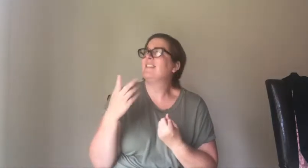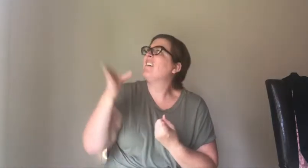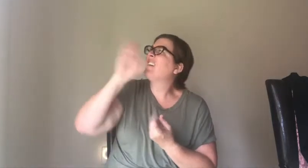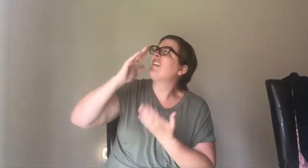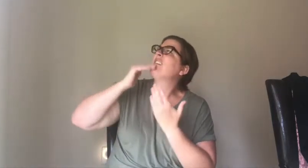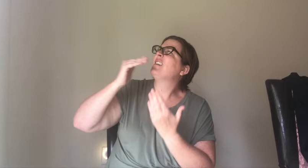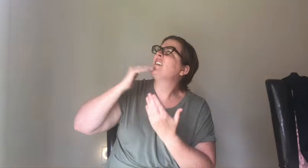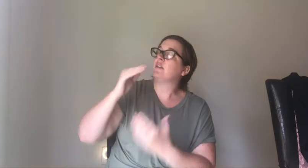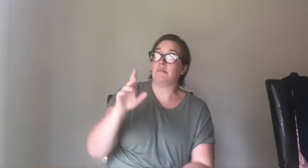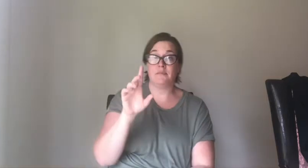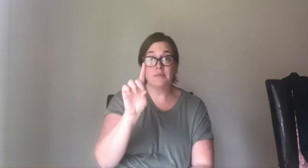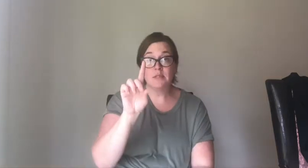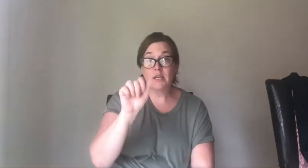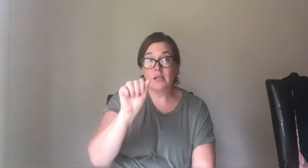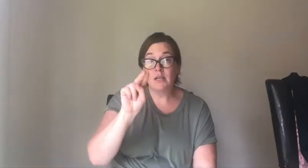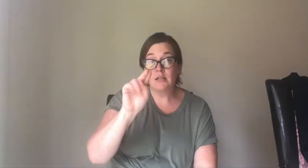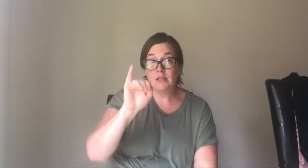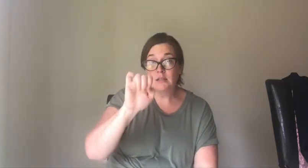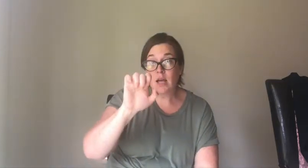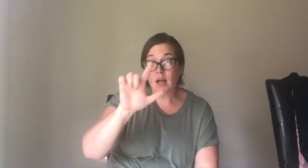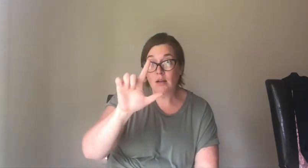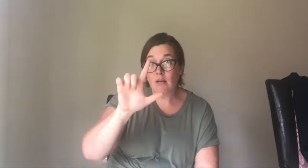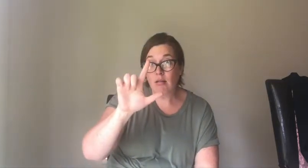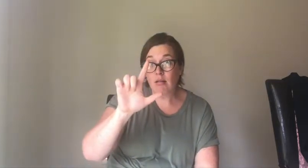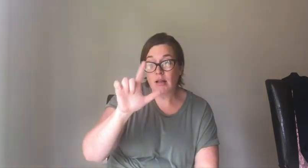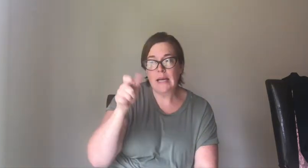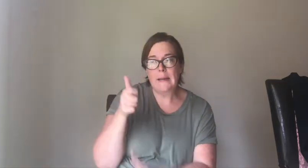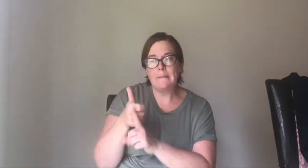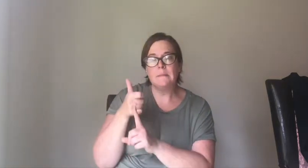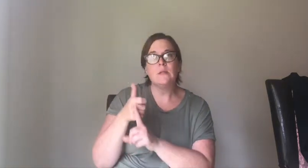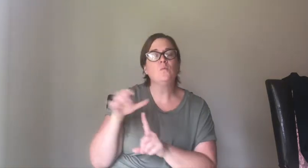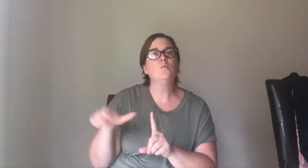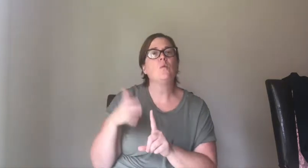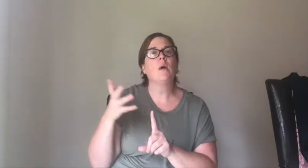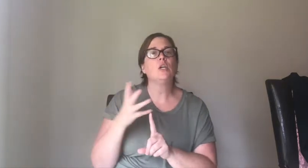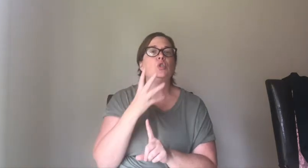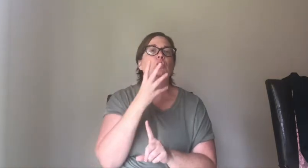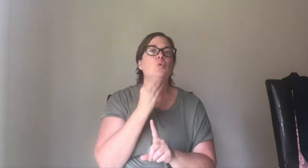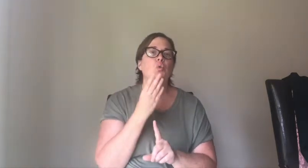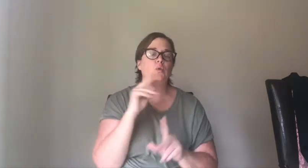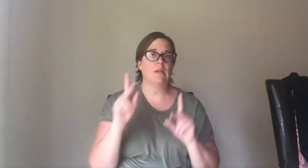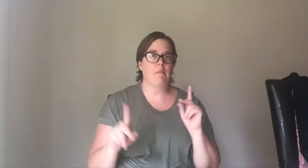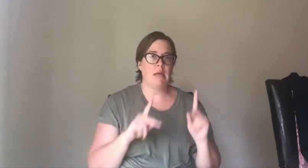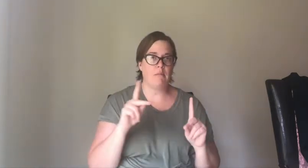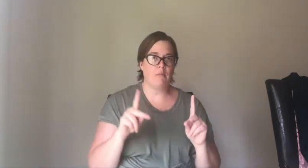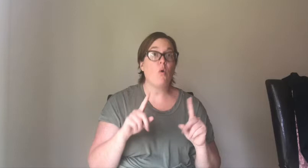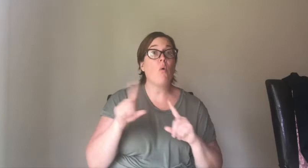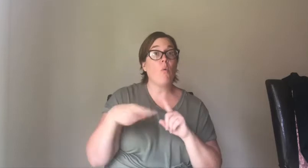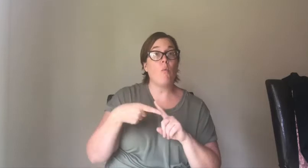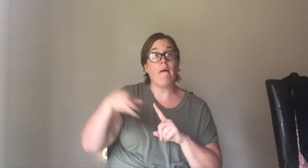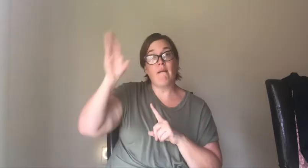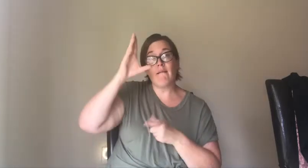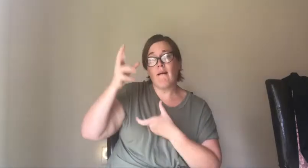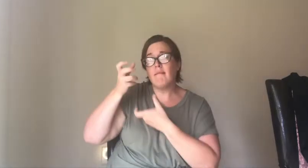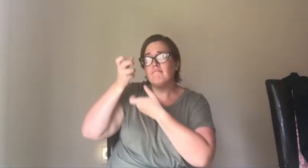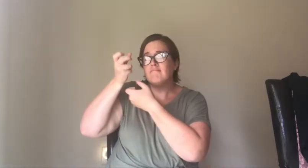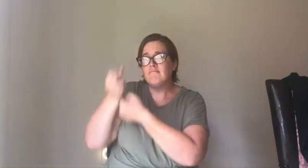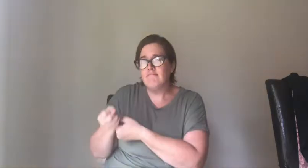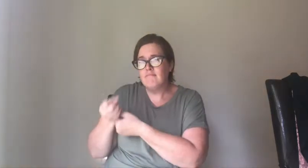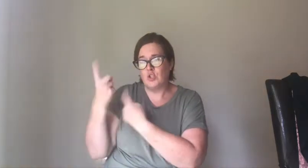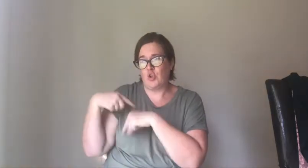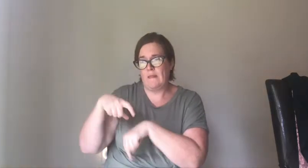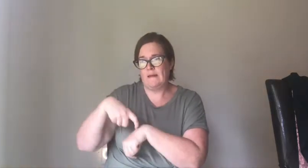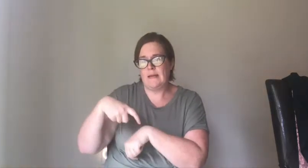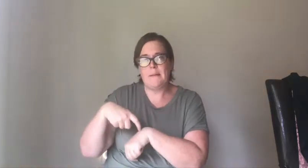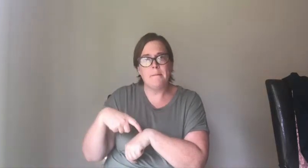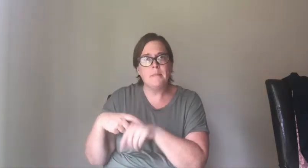he went home and he knelt down as usual. So this was his normal practice. In his